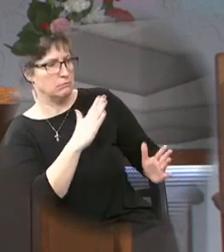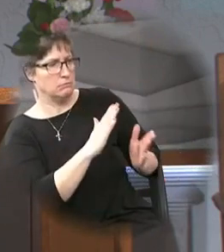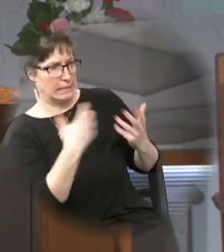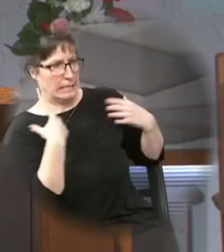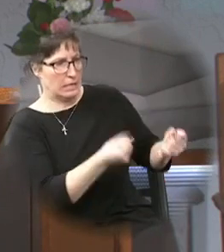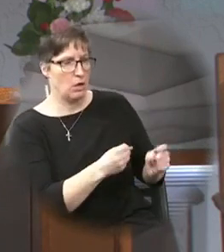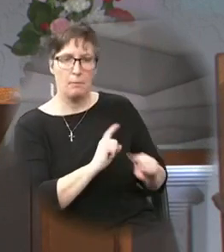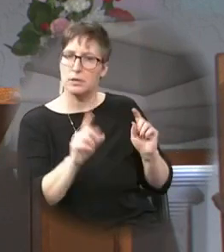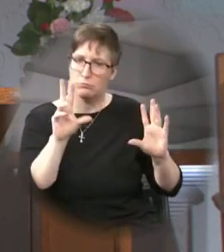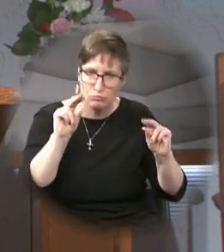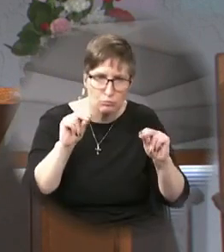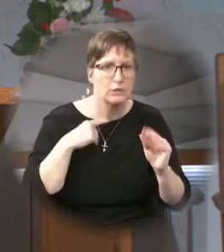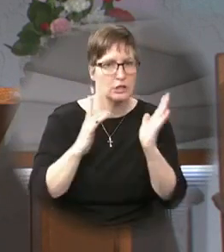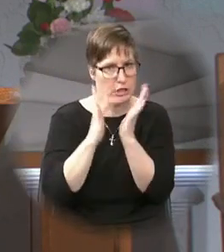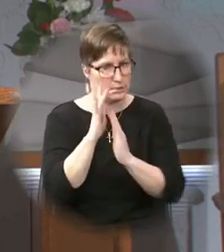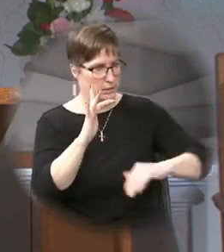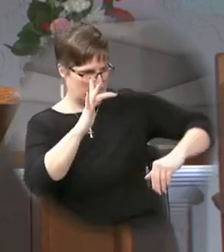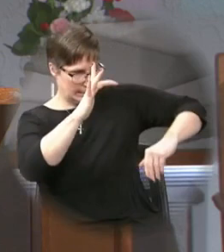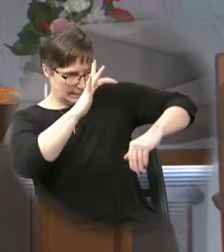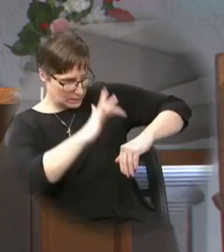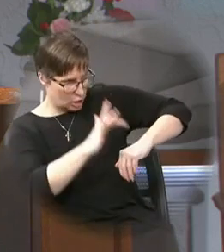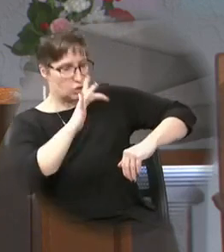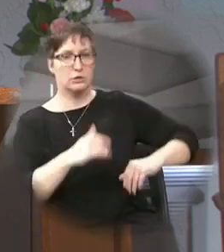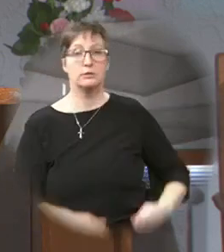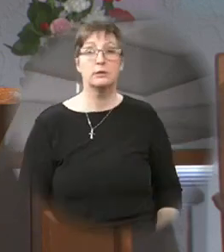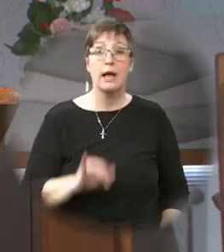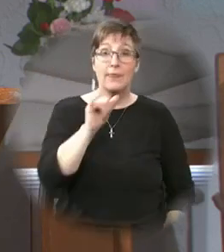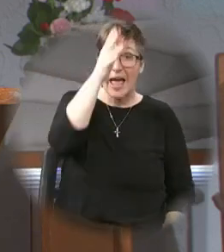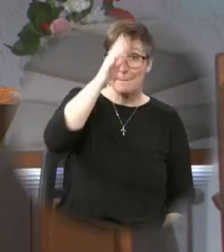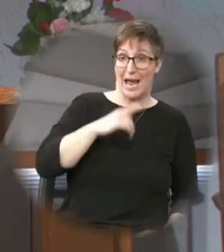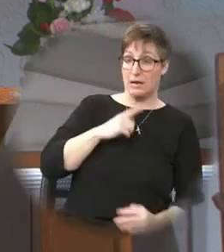him. When the man approached Jesus, he made a